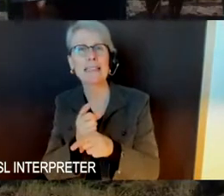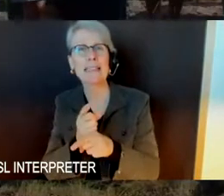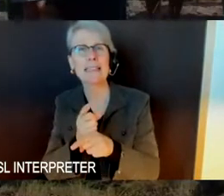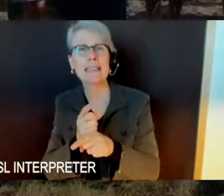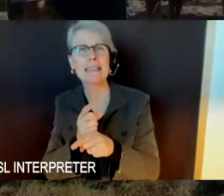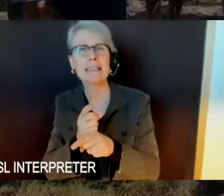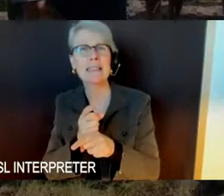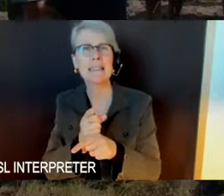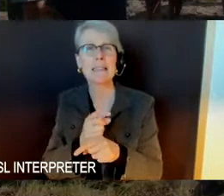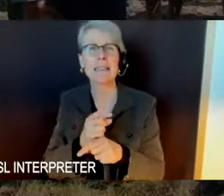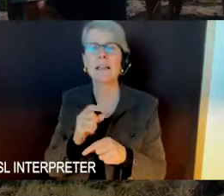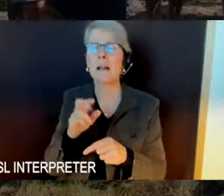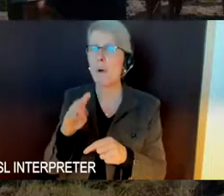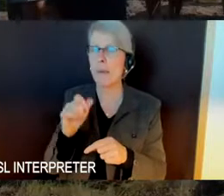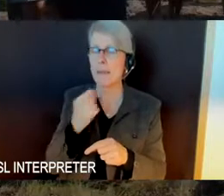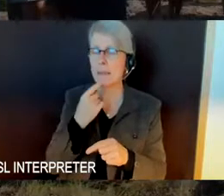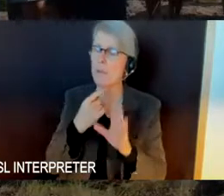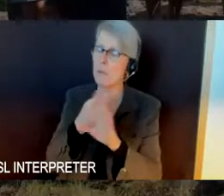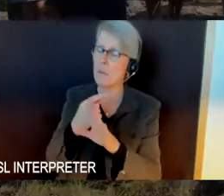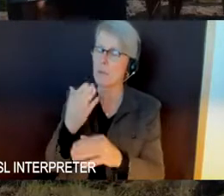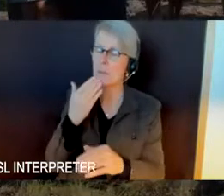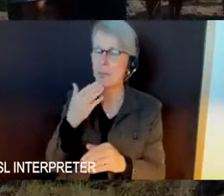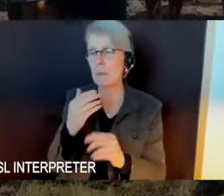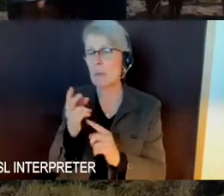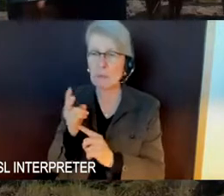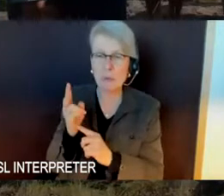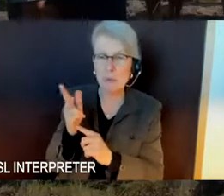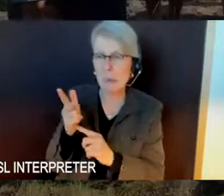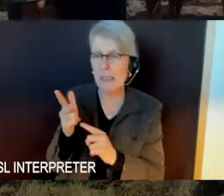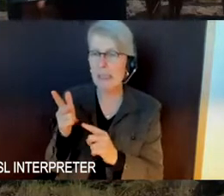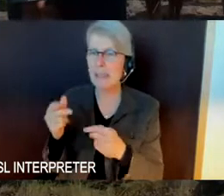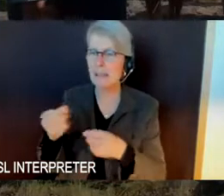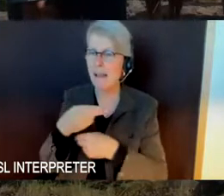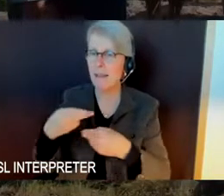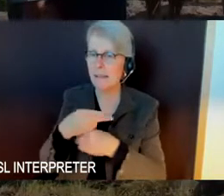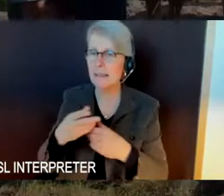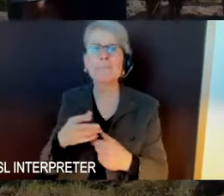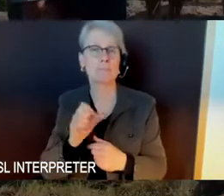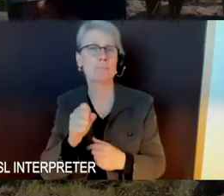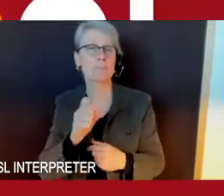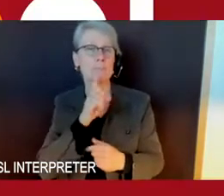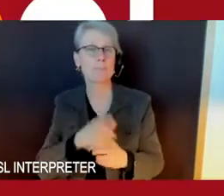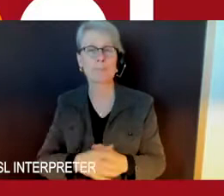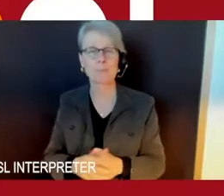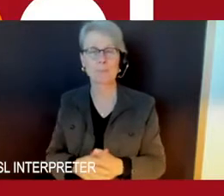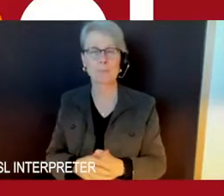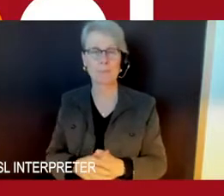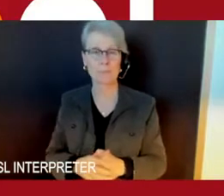is of the essence. Is that right? I think you're good. You've 2 or 3 more slides left.